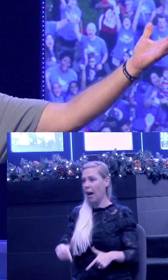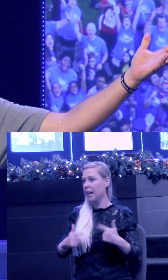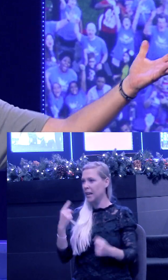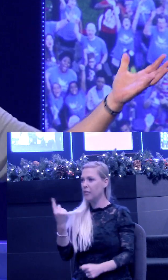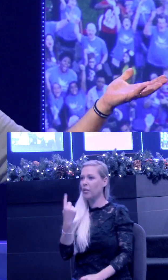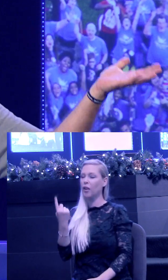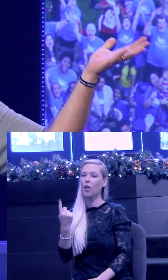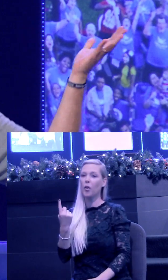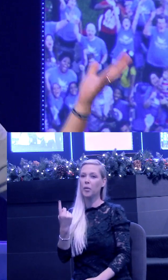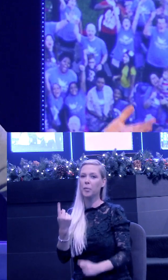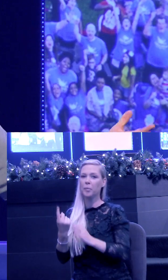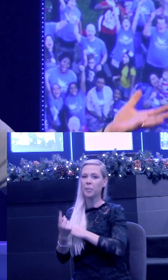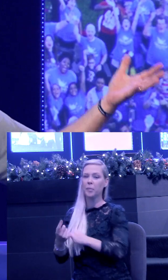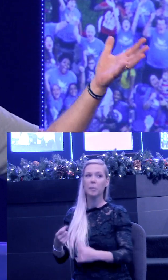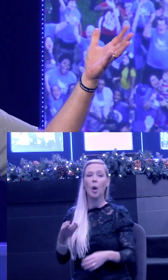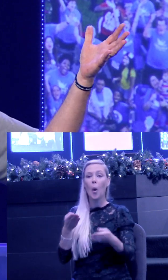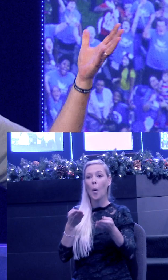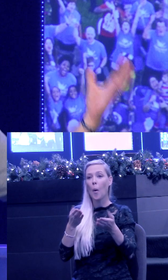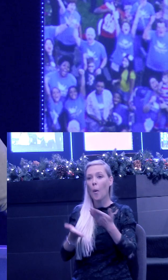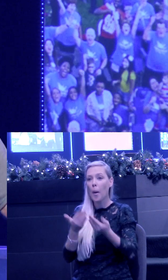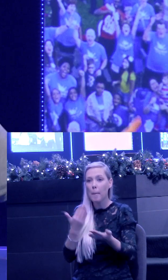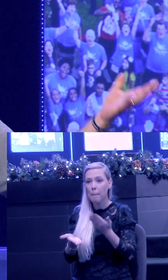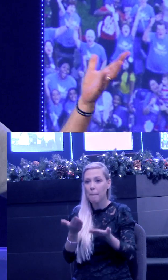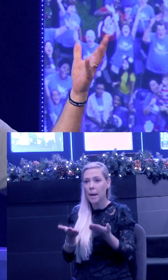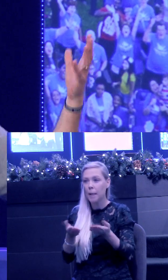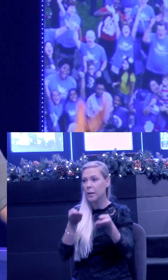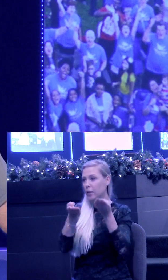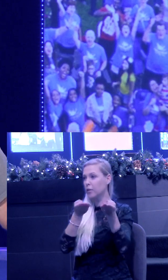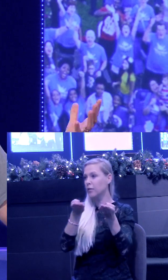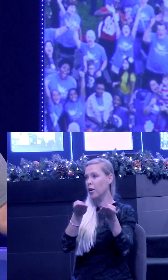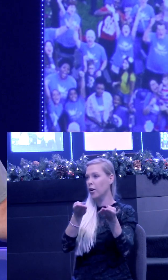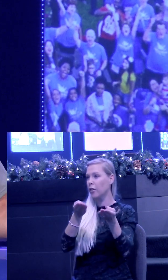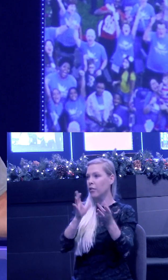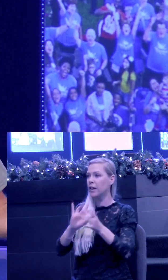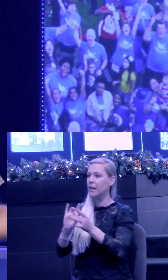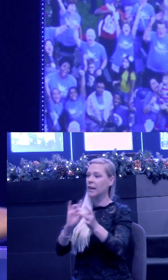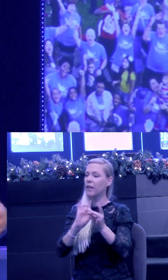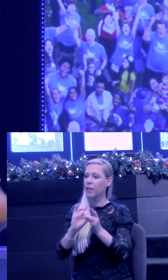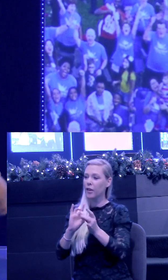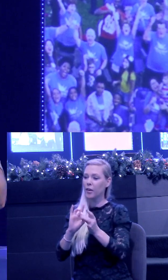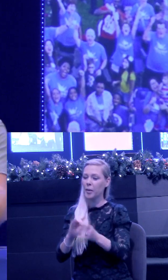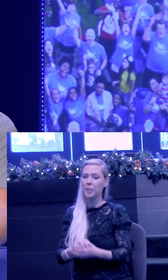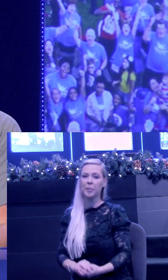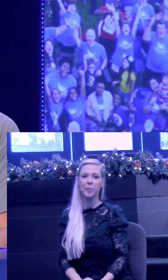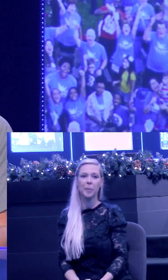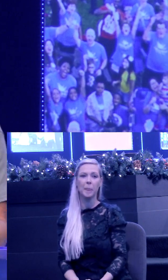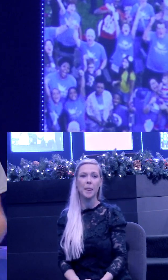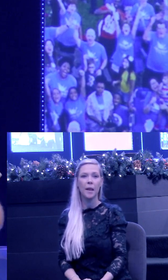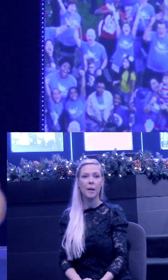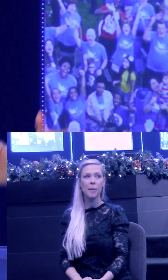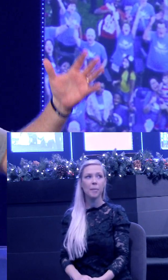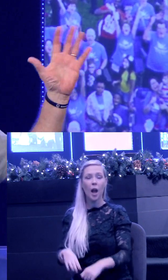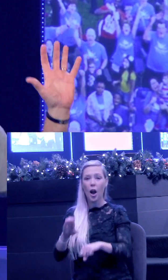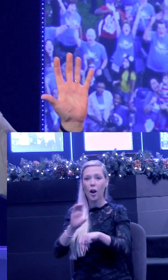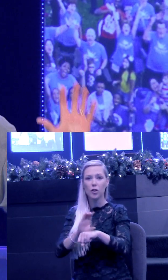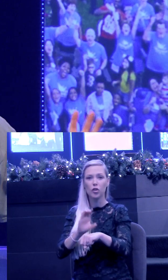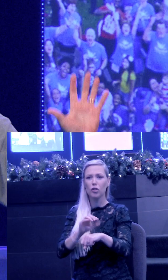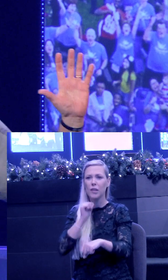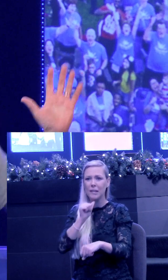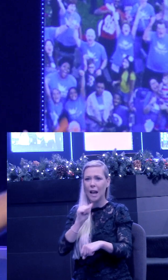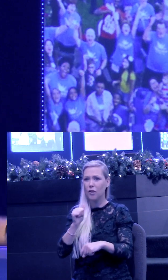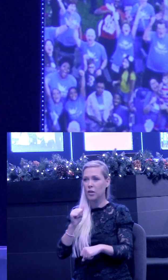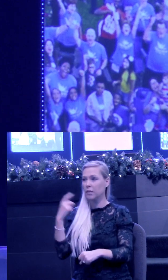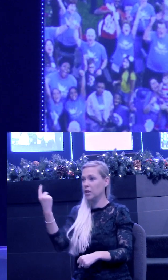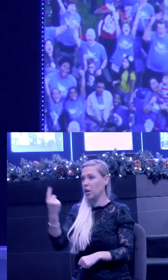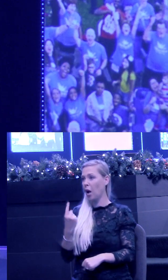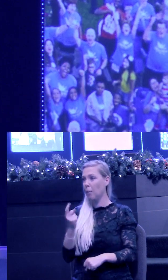being on a serving team. But that's how you're gonna have this sense of connectedness, this sense of belonging, that this isn't just the church that you attend. This is the family